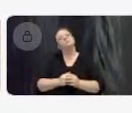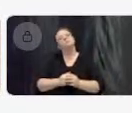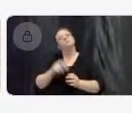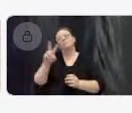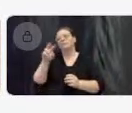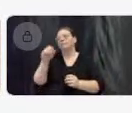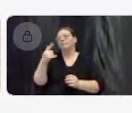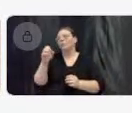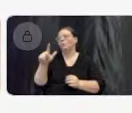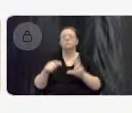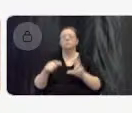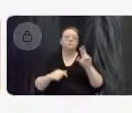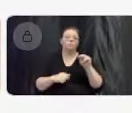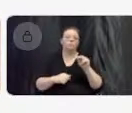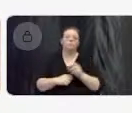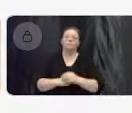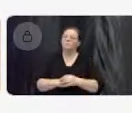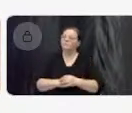Vogel? No.